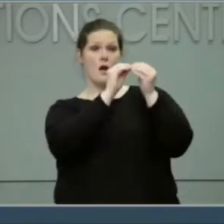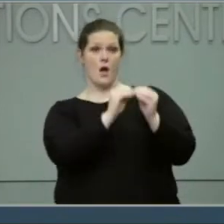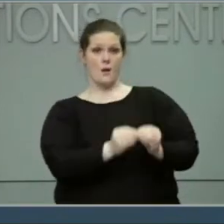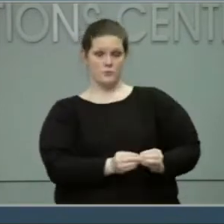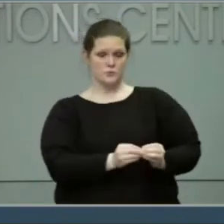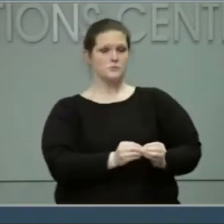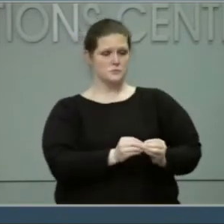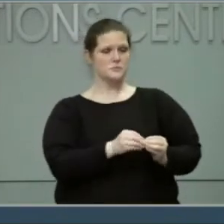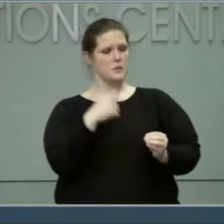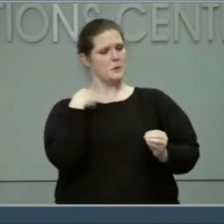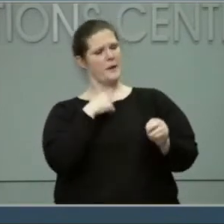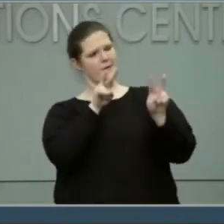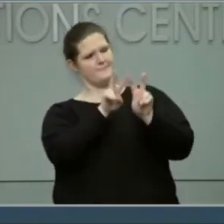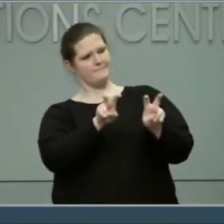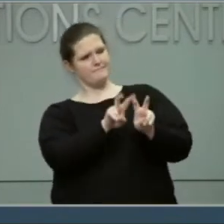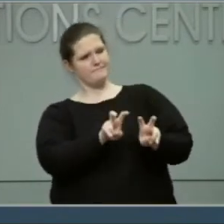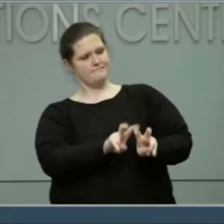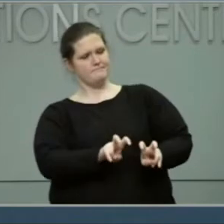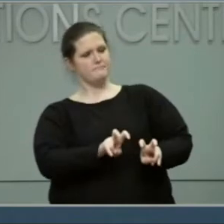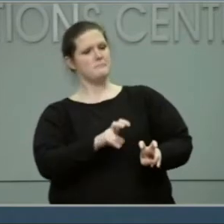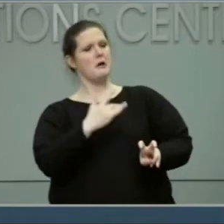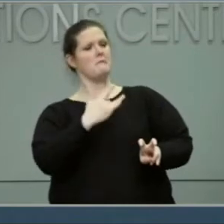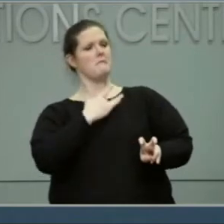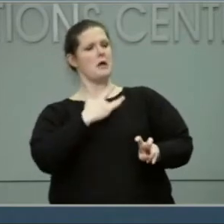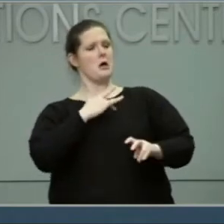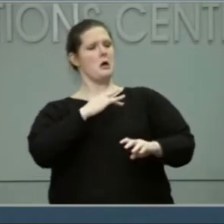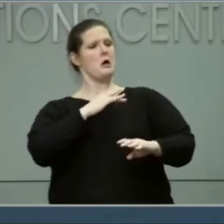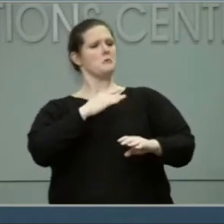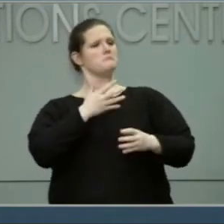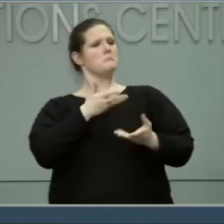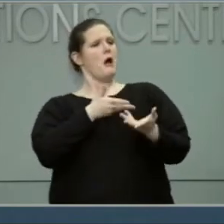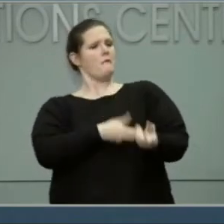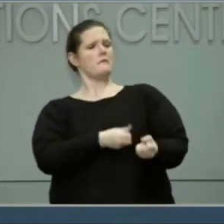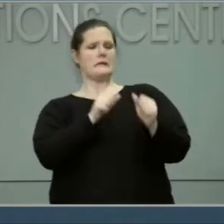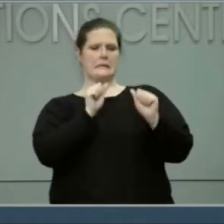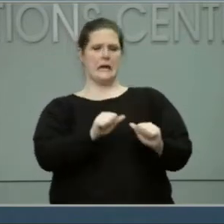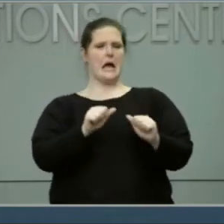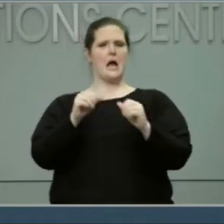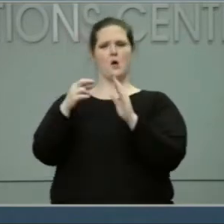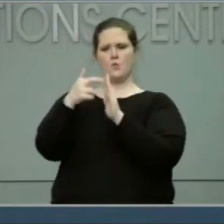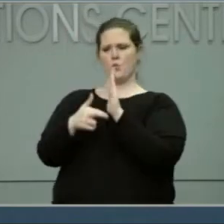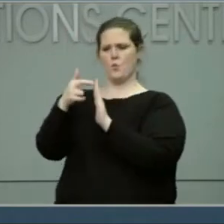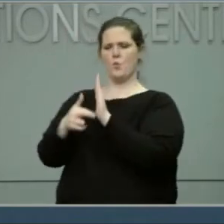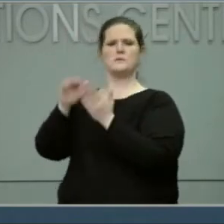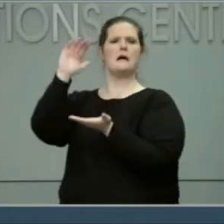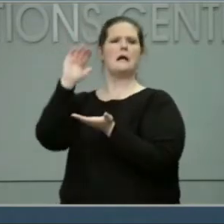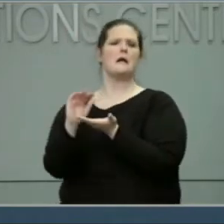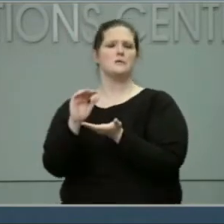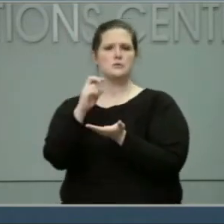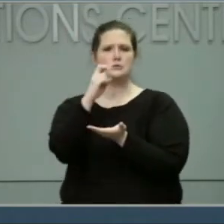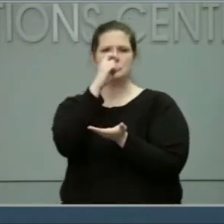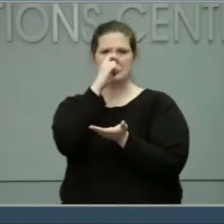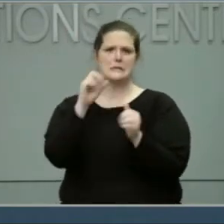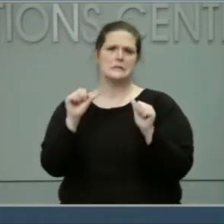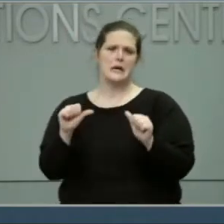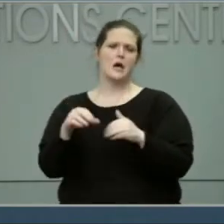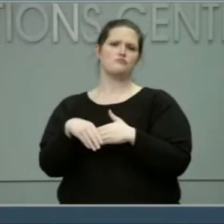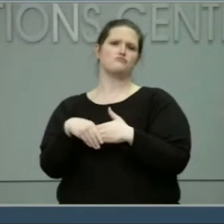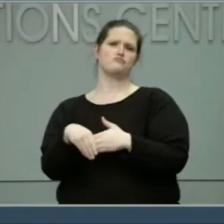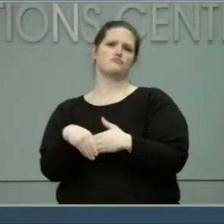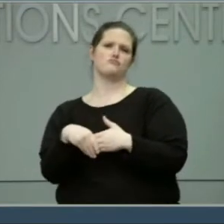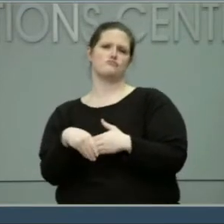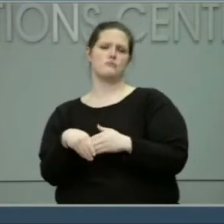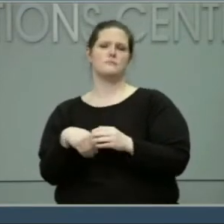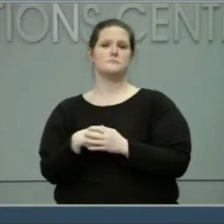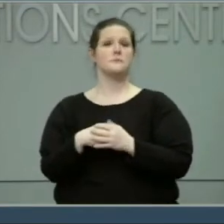easing restrictions if we do it safely. Today, I'm signing an executive order that will continue to ease restrictions